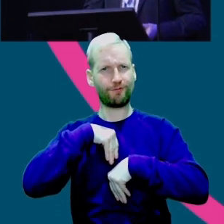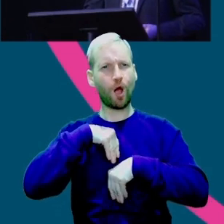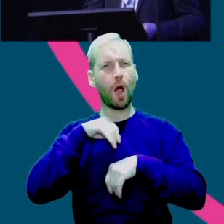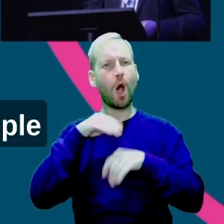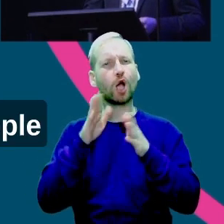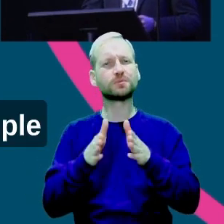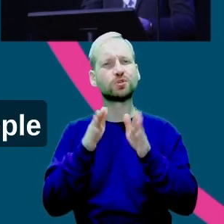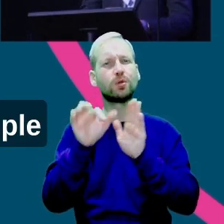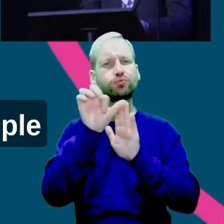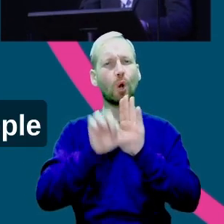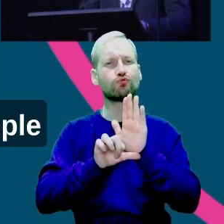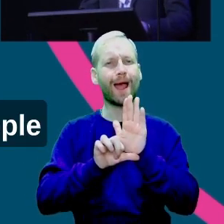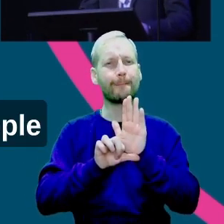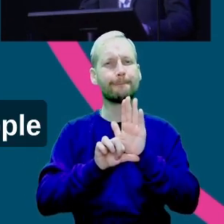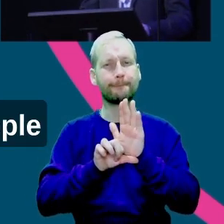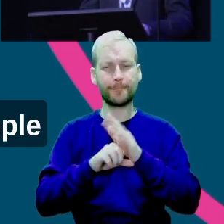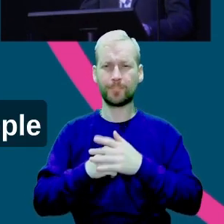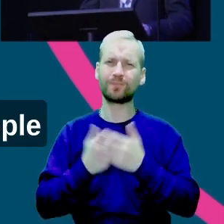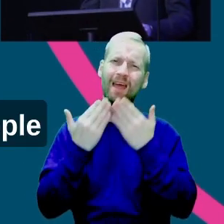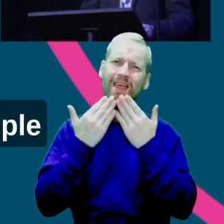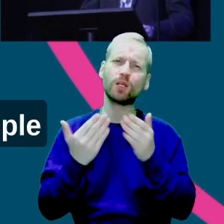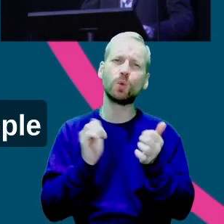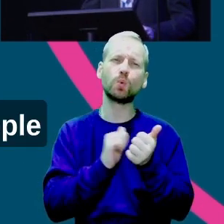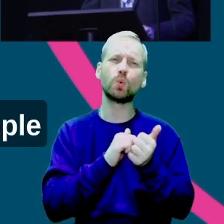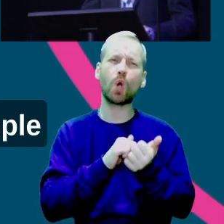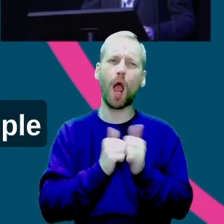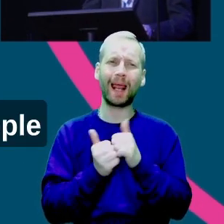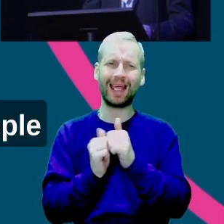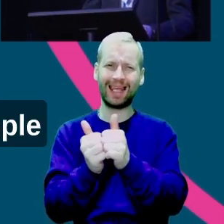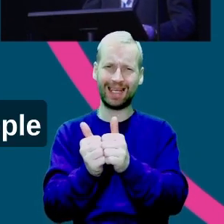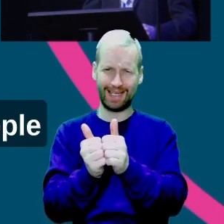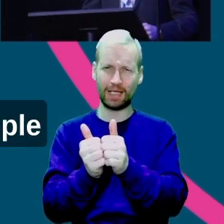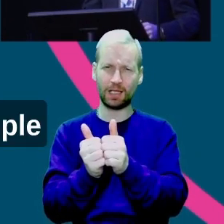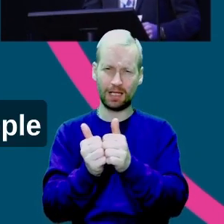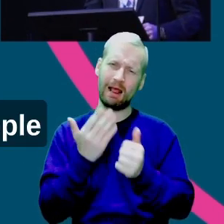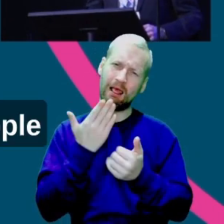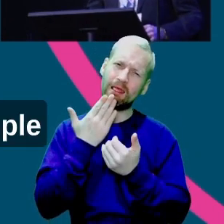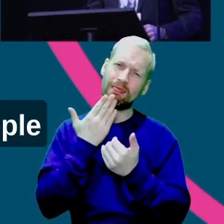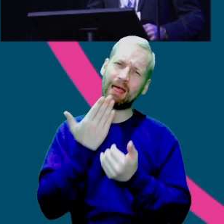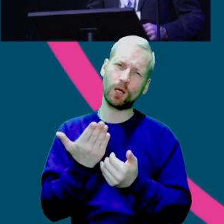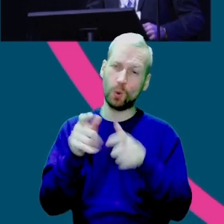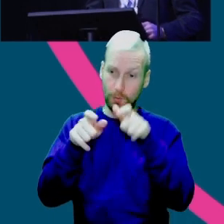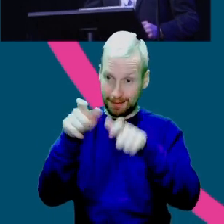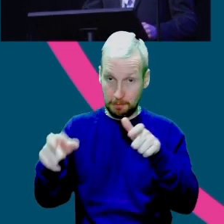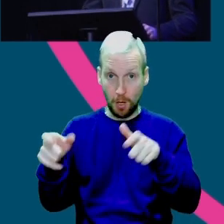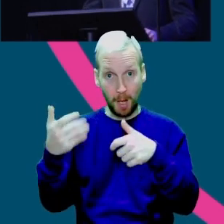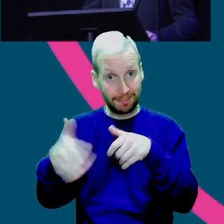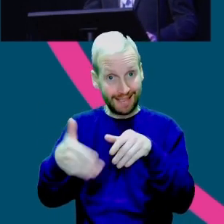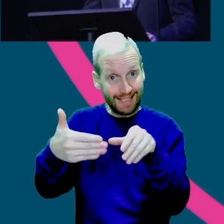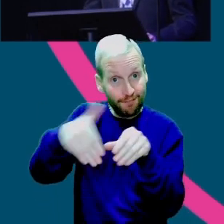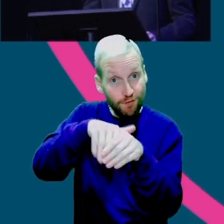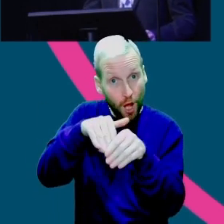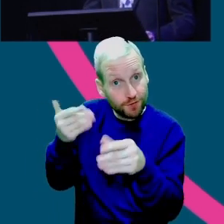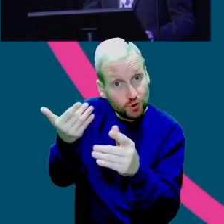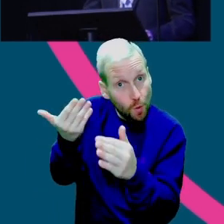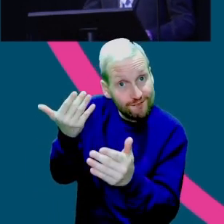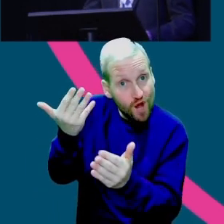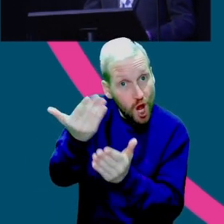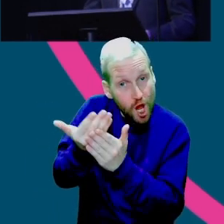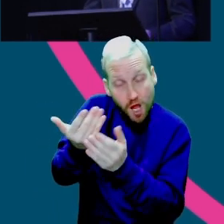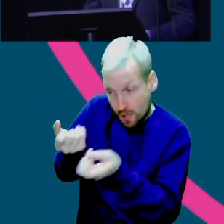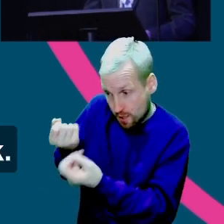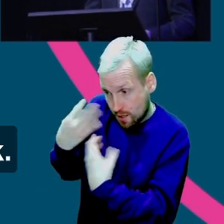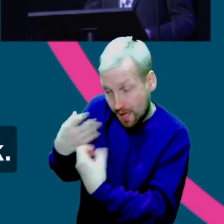On the next slide, and again, massive thanks to colleagues and people that have been involved in this, particularly